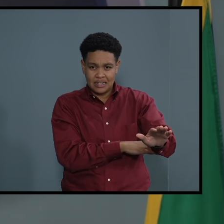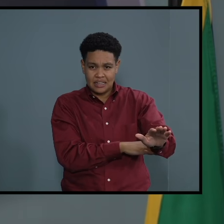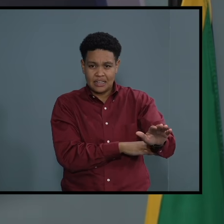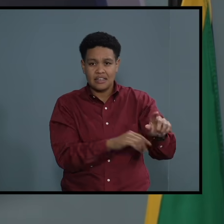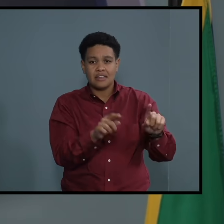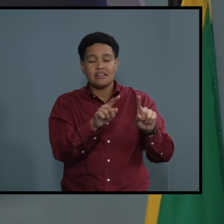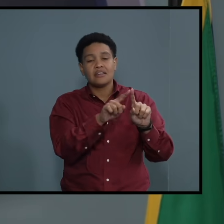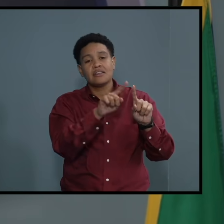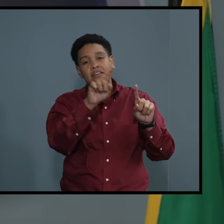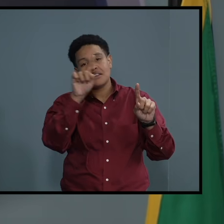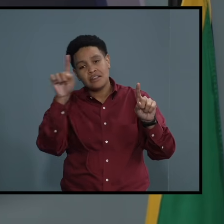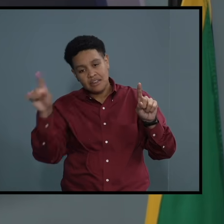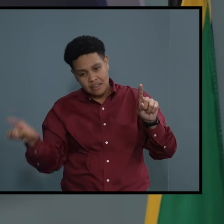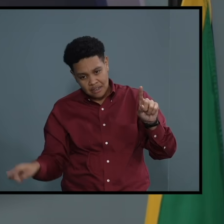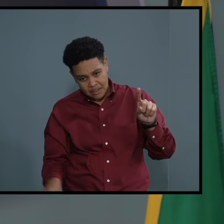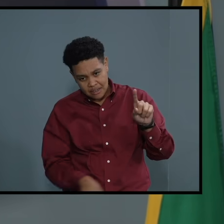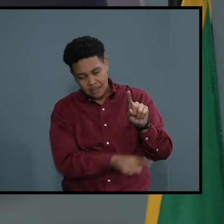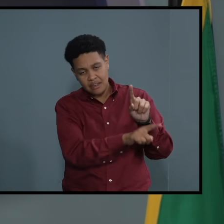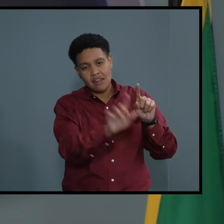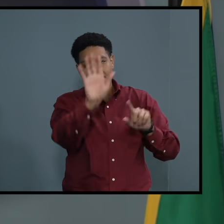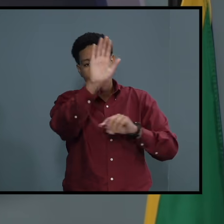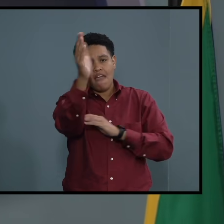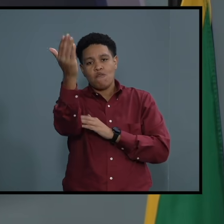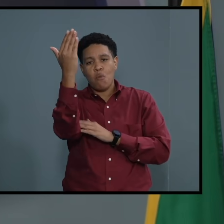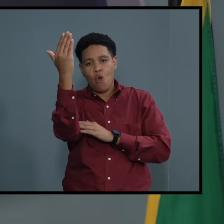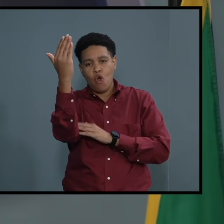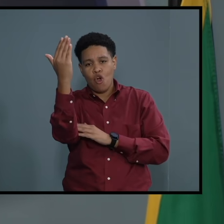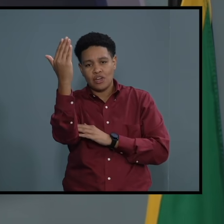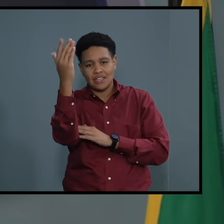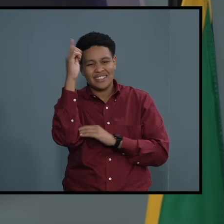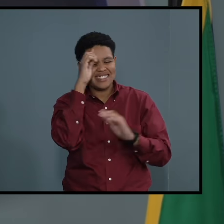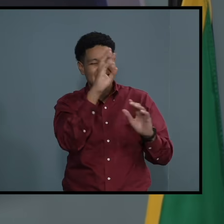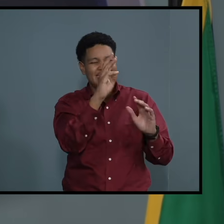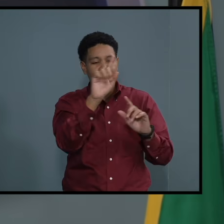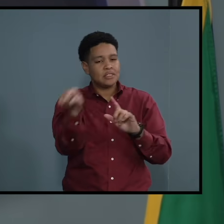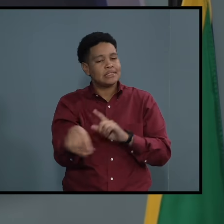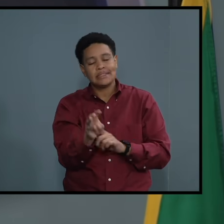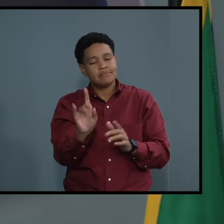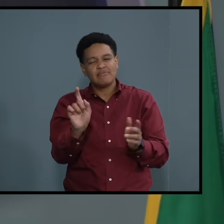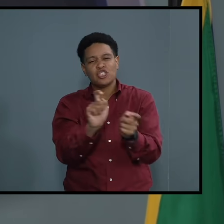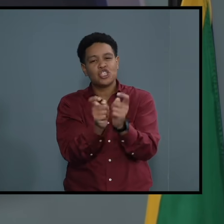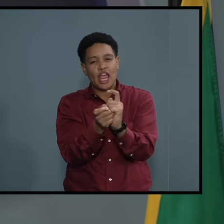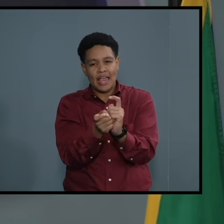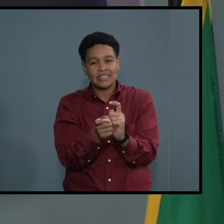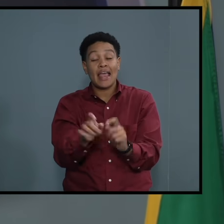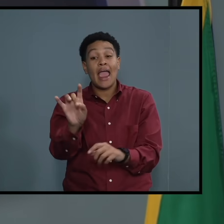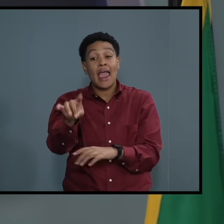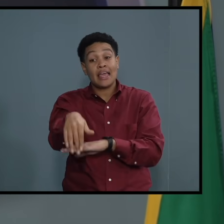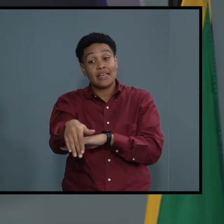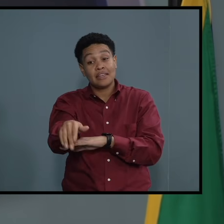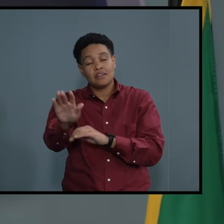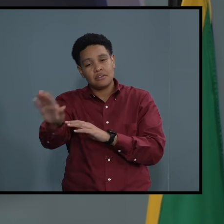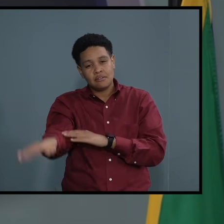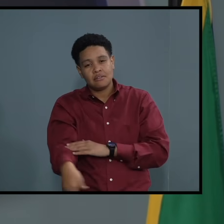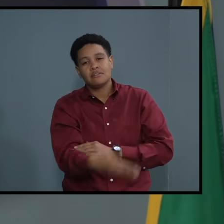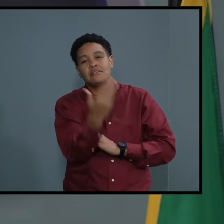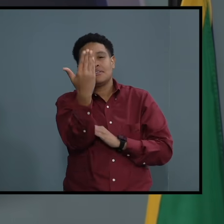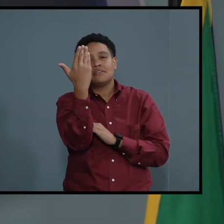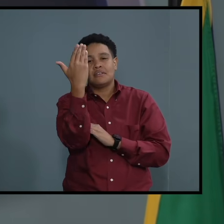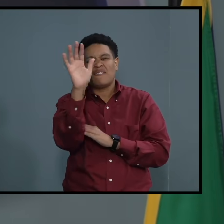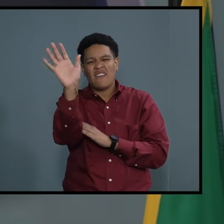to 5 a.m. the next day for each day